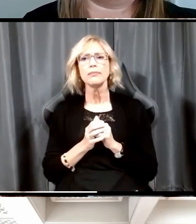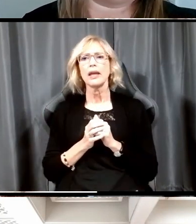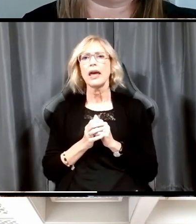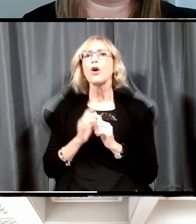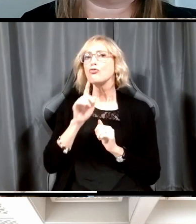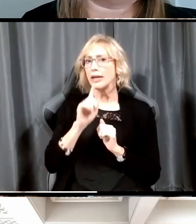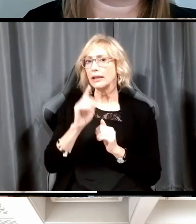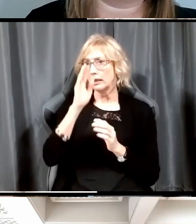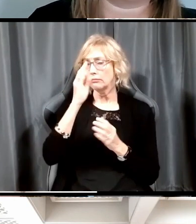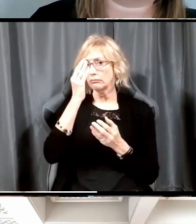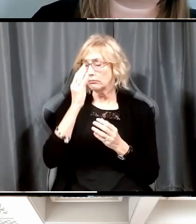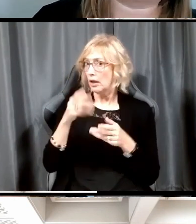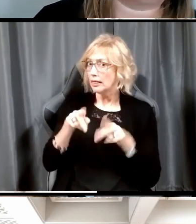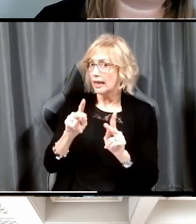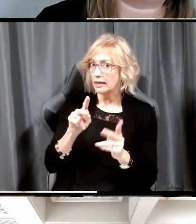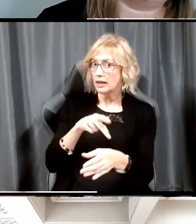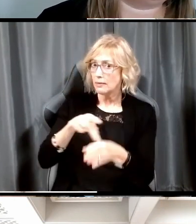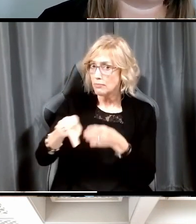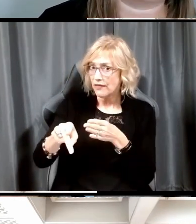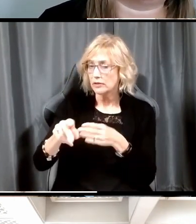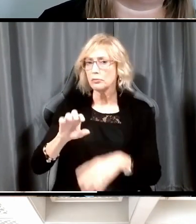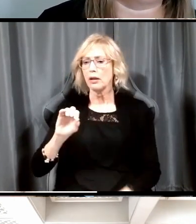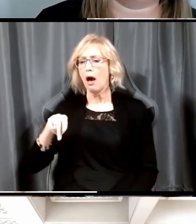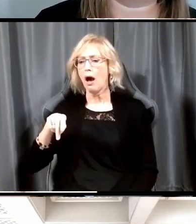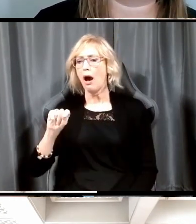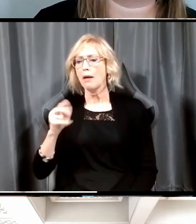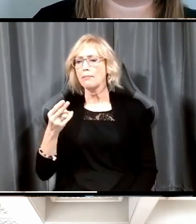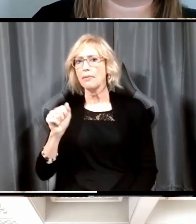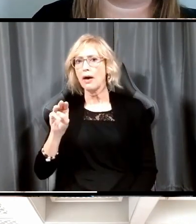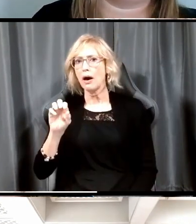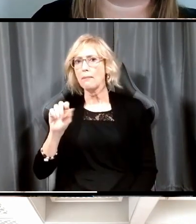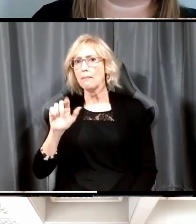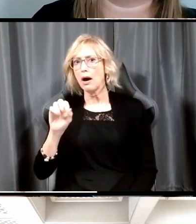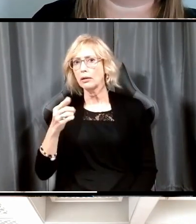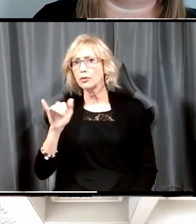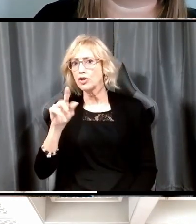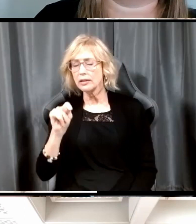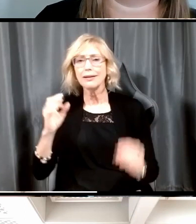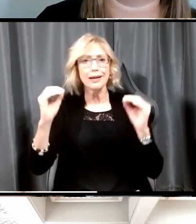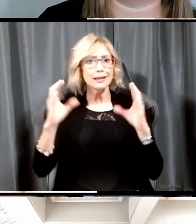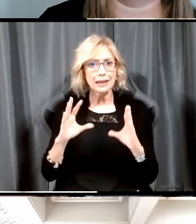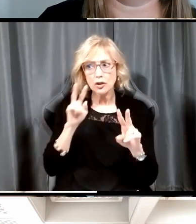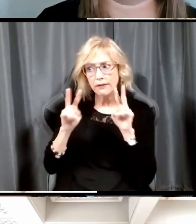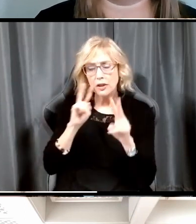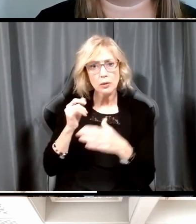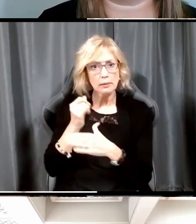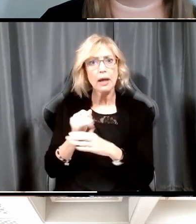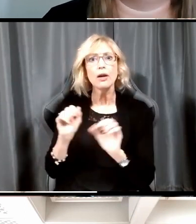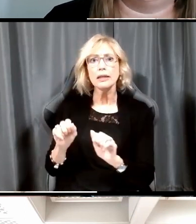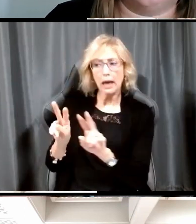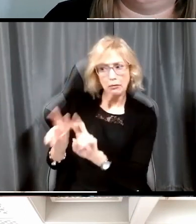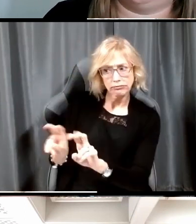to the professionals. Of course, an ophthalmologist or a teacher of visual impairments will do an actual assessment. So these